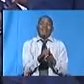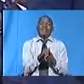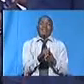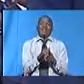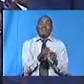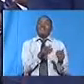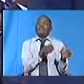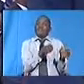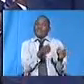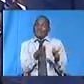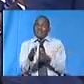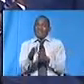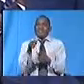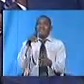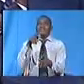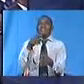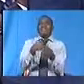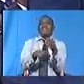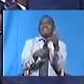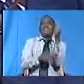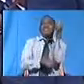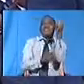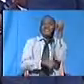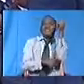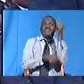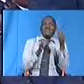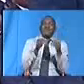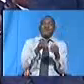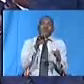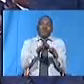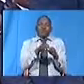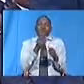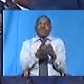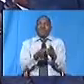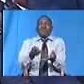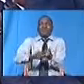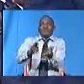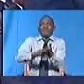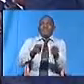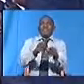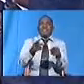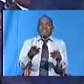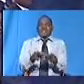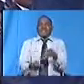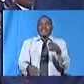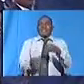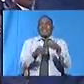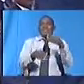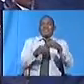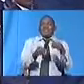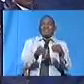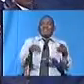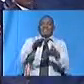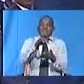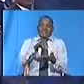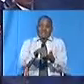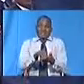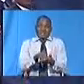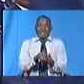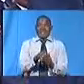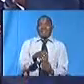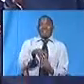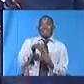stealing of votes at the collation center that was thankfully discovered at the time in Dome, Pavenia. Now, my